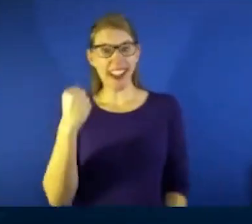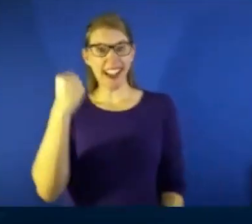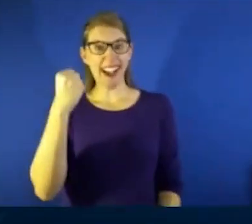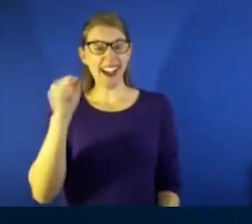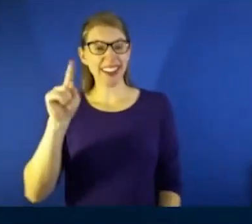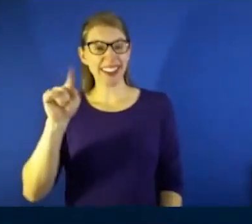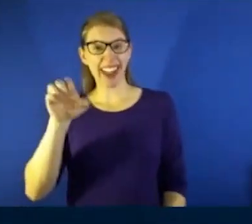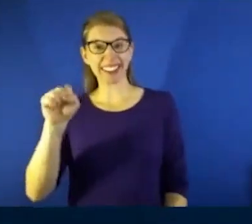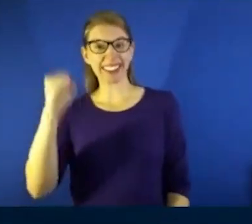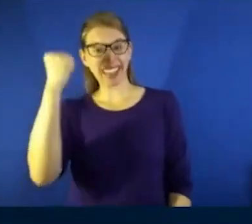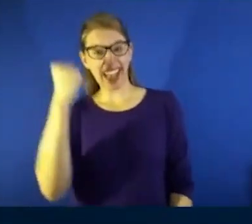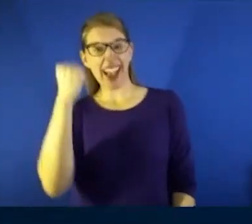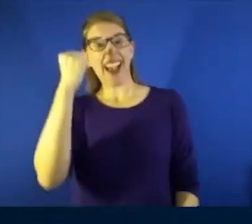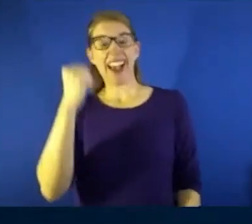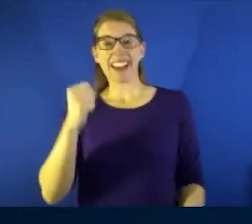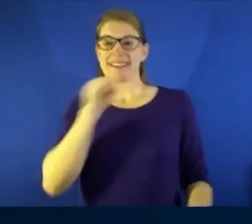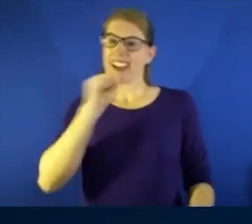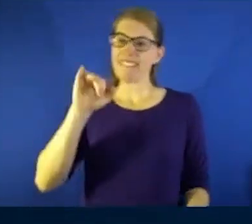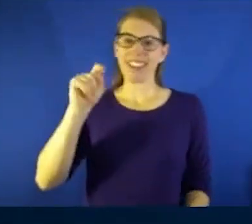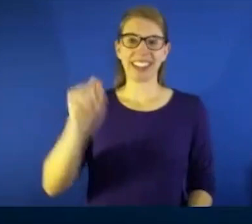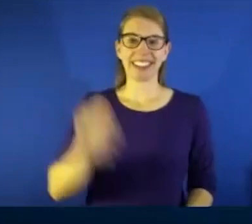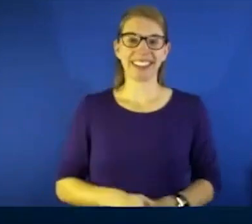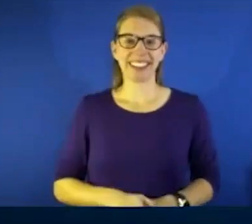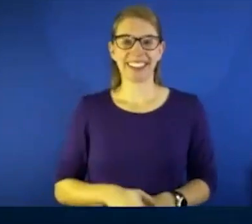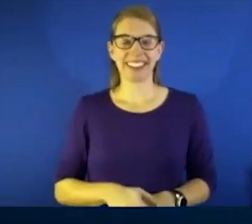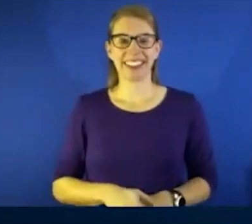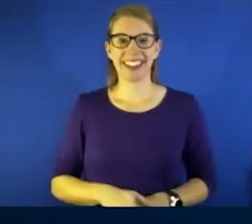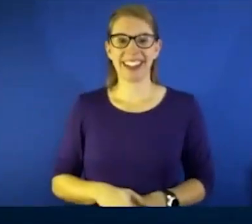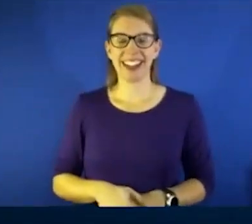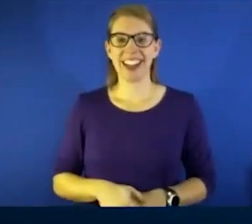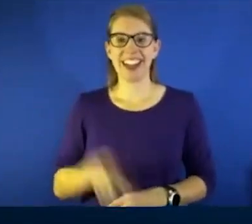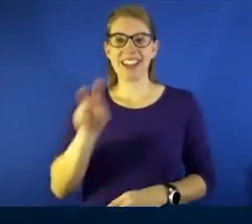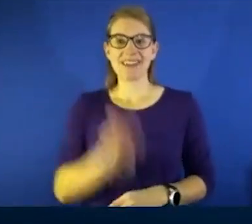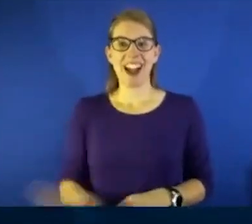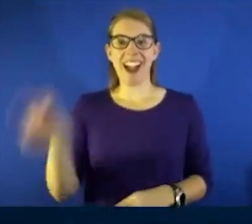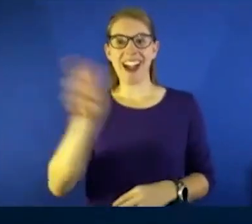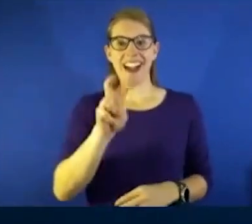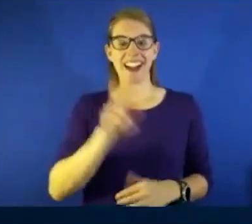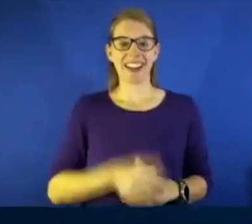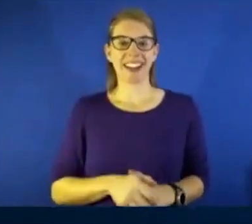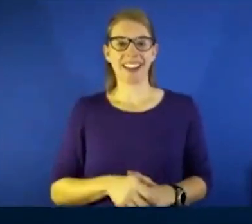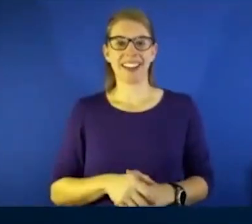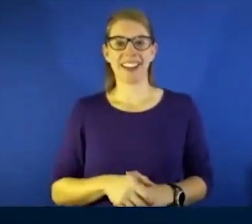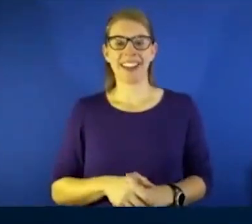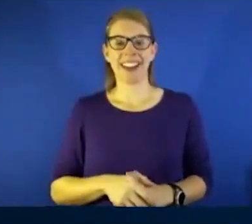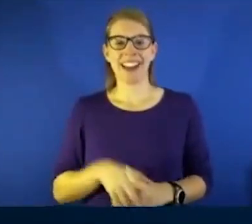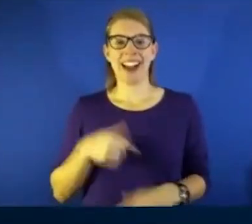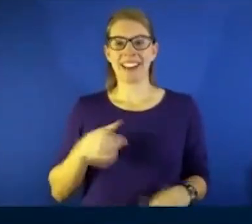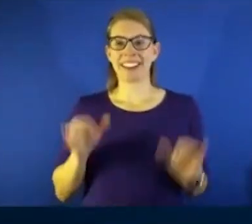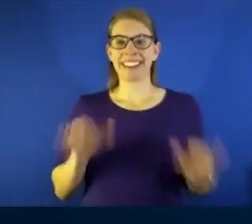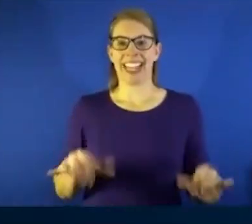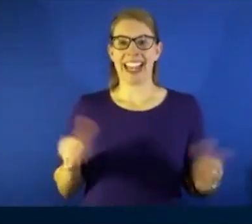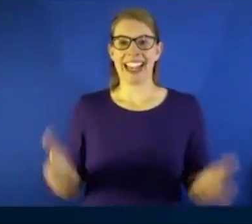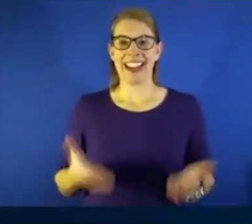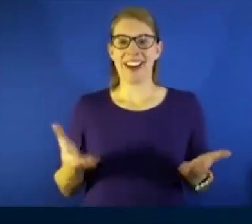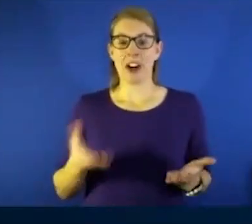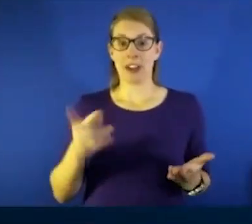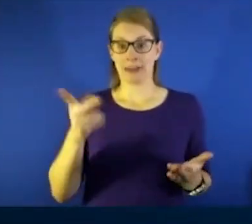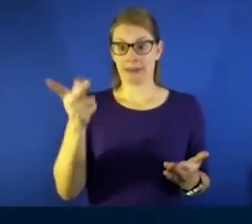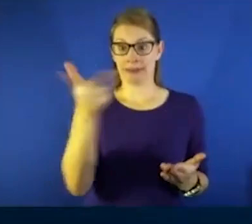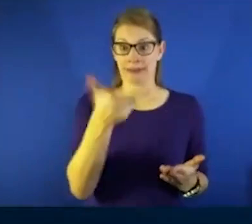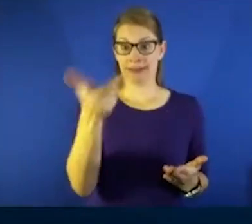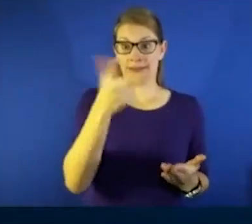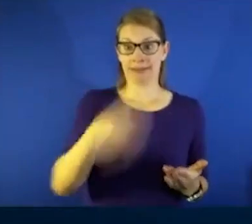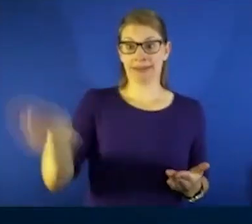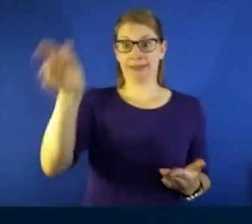love it. Perfect. Road trip. You? I'm left here. I'll hold down the fort. You guys Yeah. go have a ball.